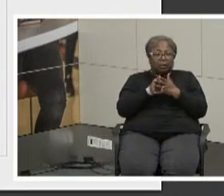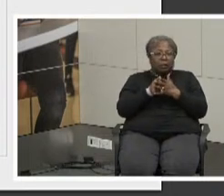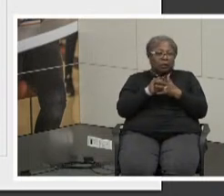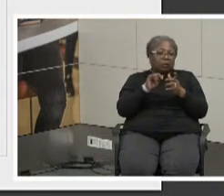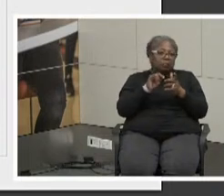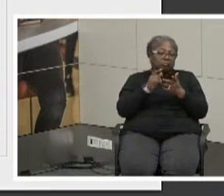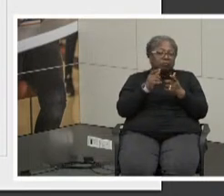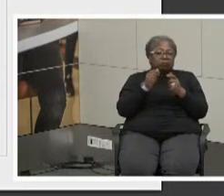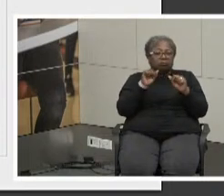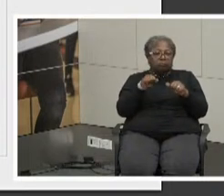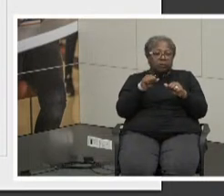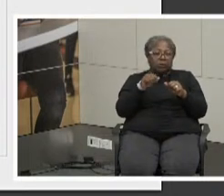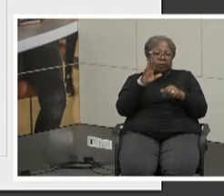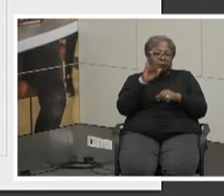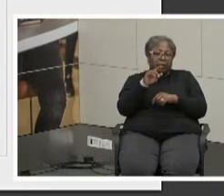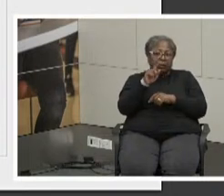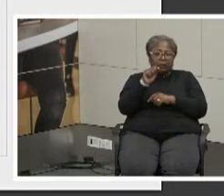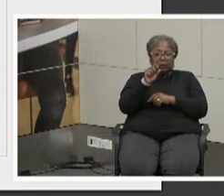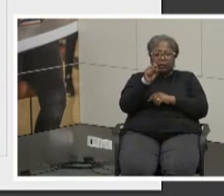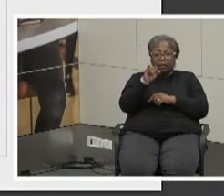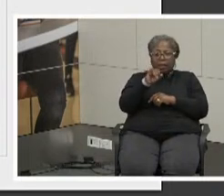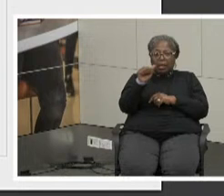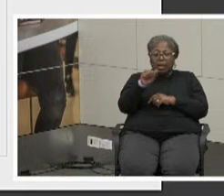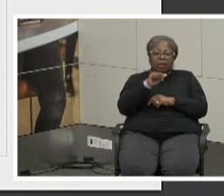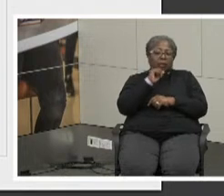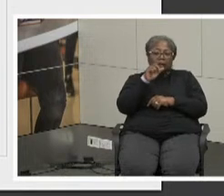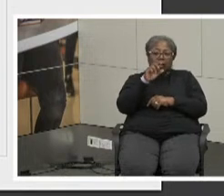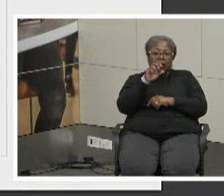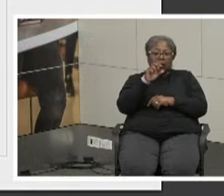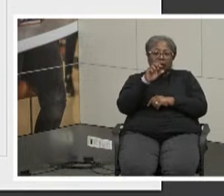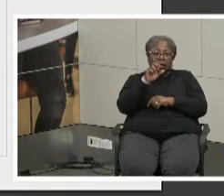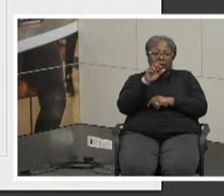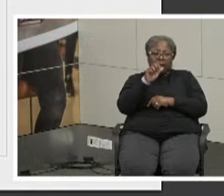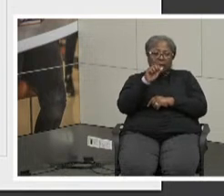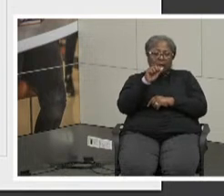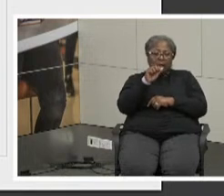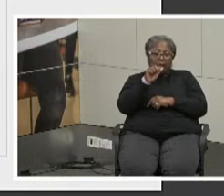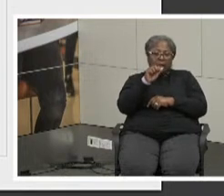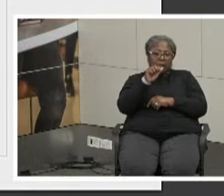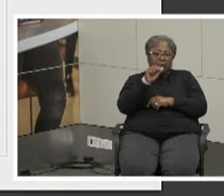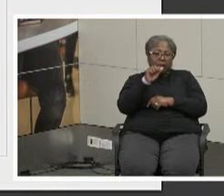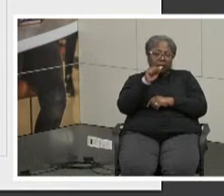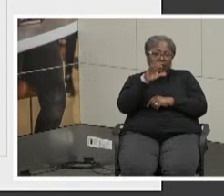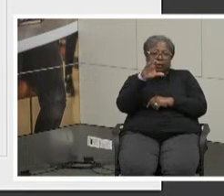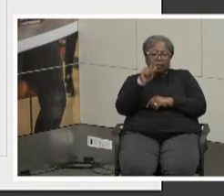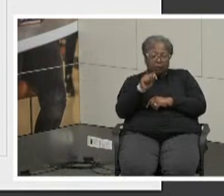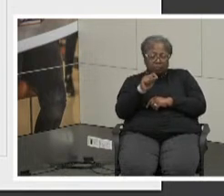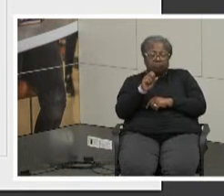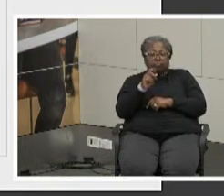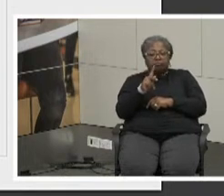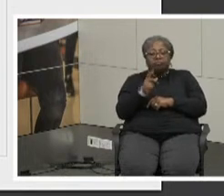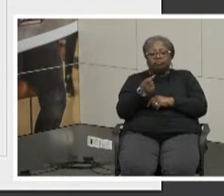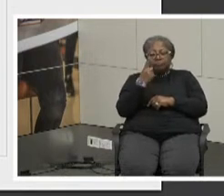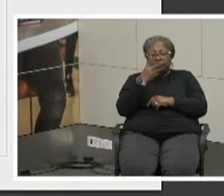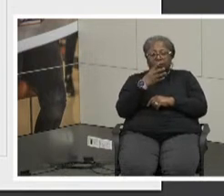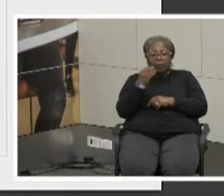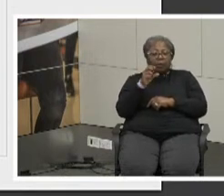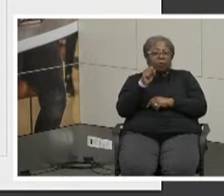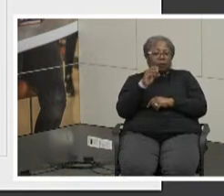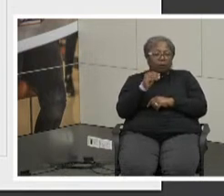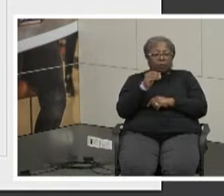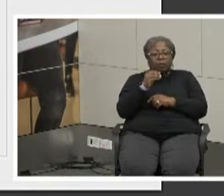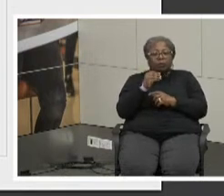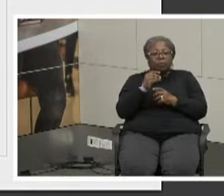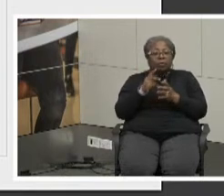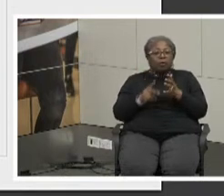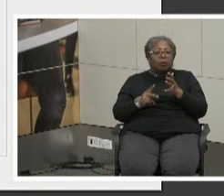uh likely primarily driven by the tsia not the SAT because that's where we saw the bump got it and so